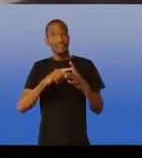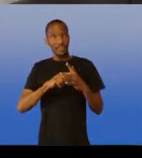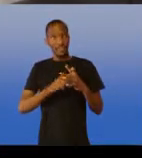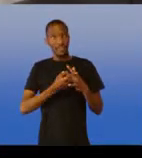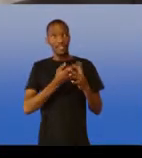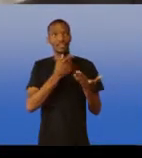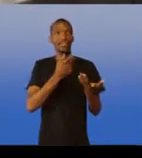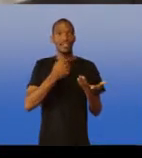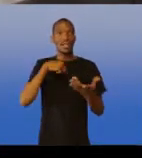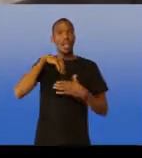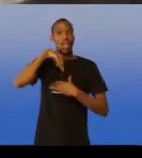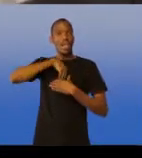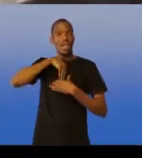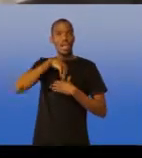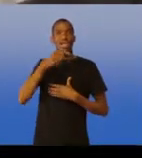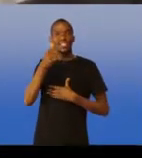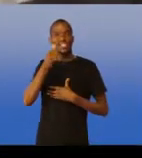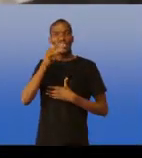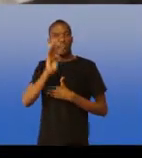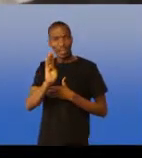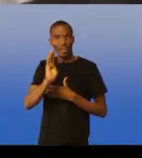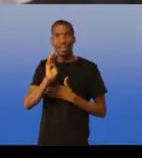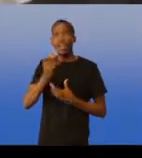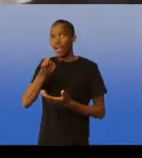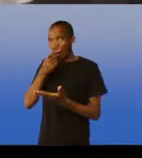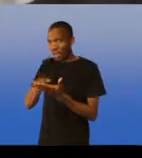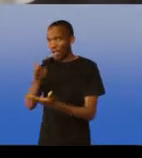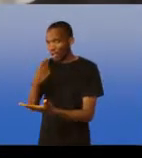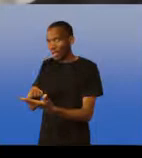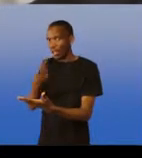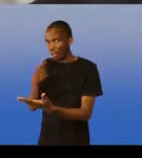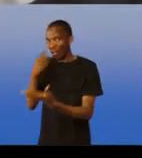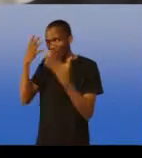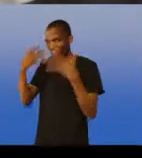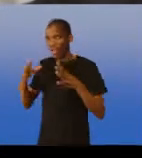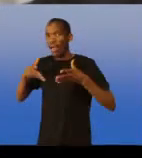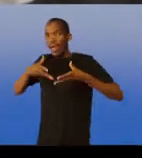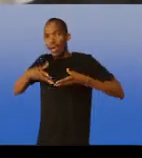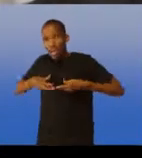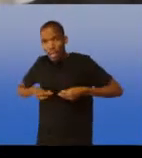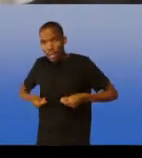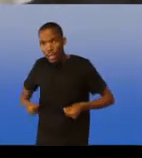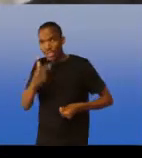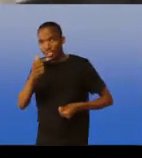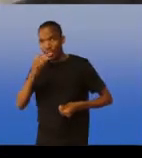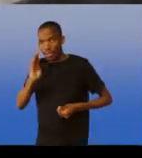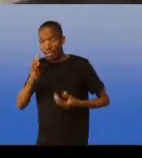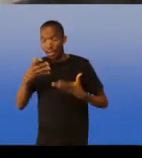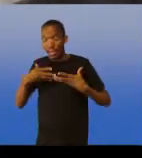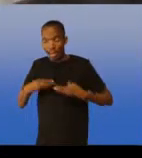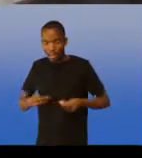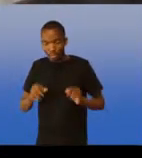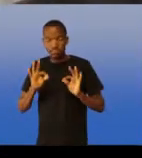le TB ka be ke tsena mo treatmenteng ya TB le ha TB sena go nne e fola ka be